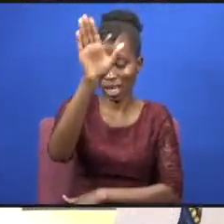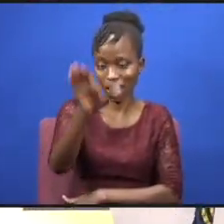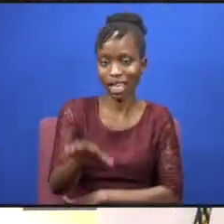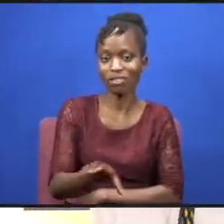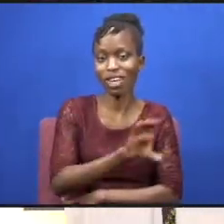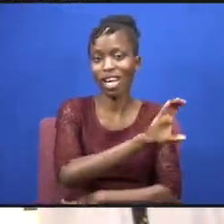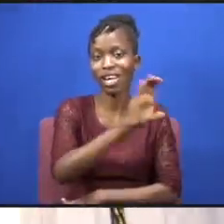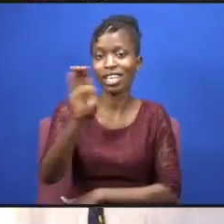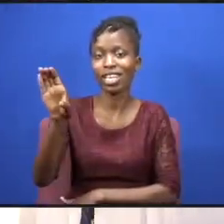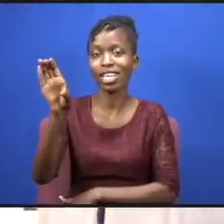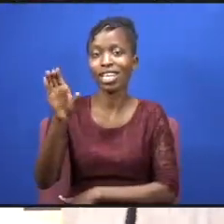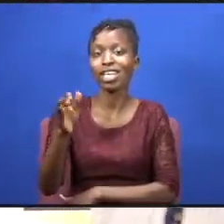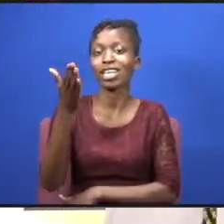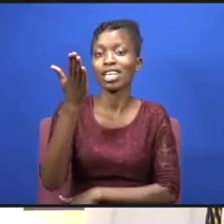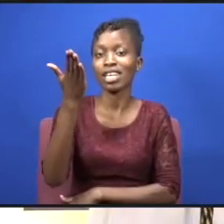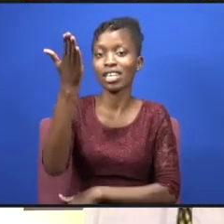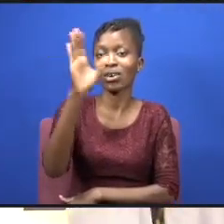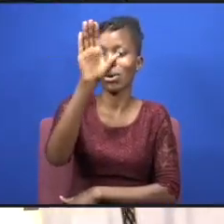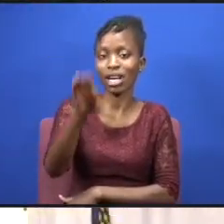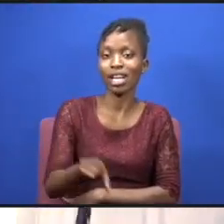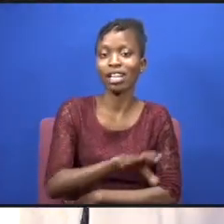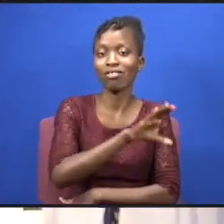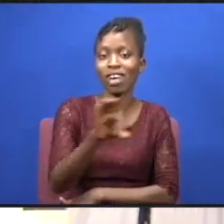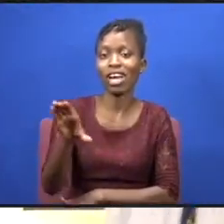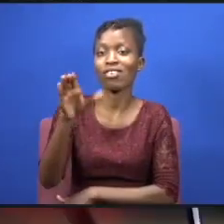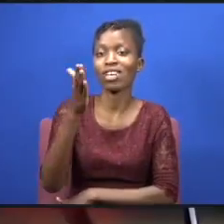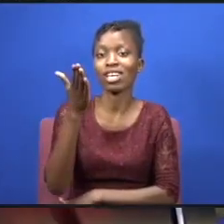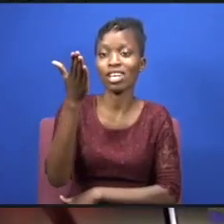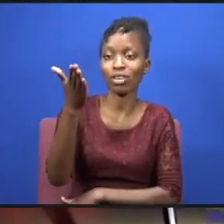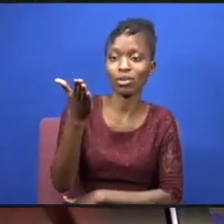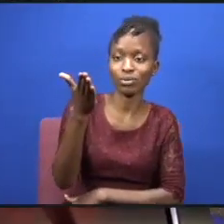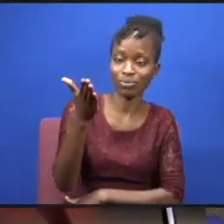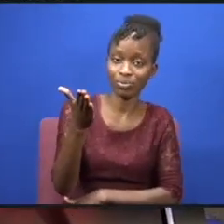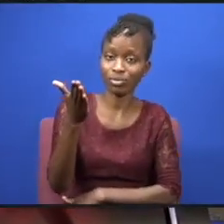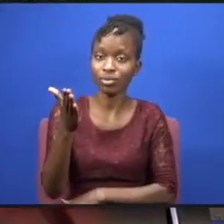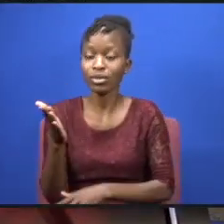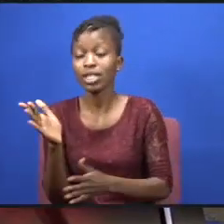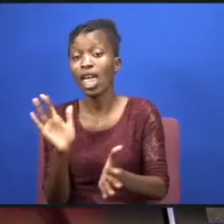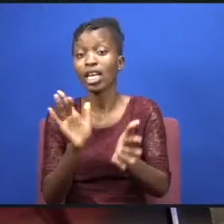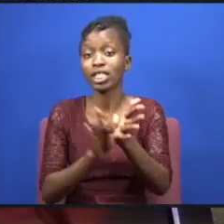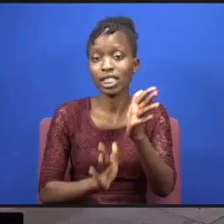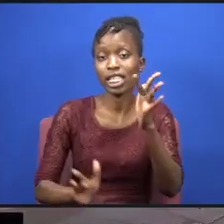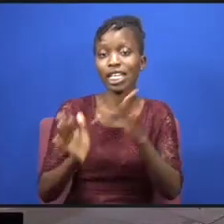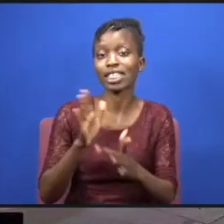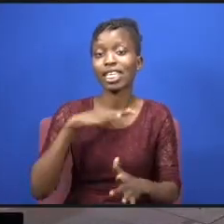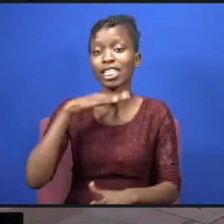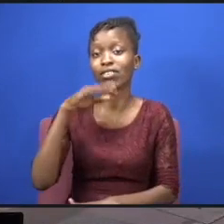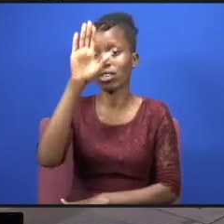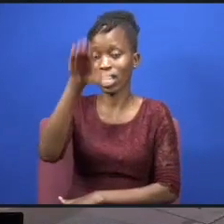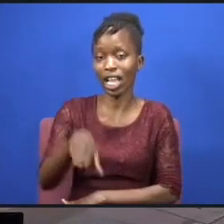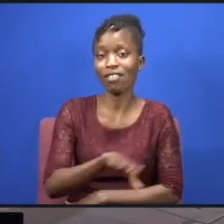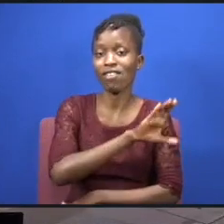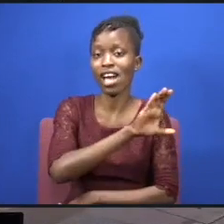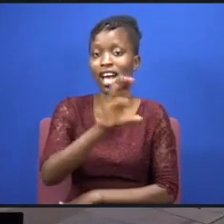Io Calvary, Io Calvary, Yesuna Shwela, Yesuna